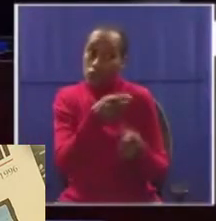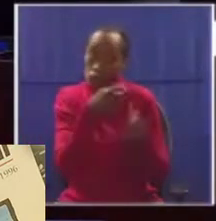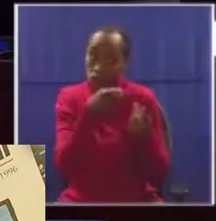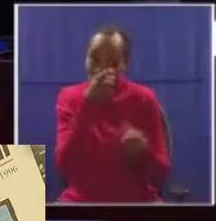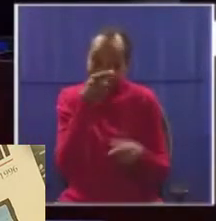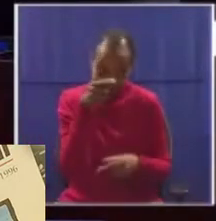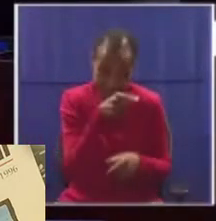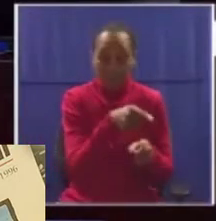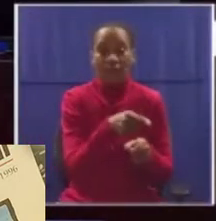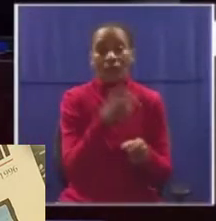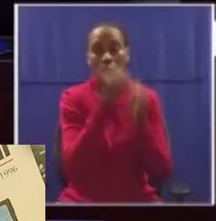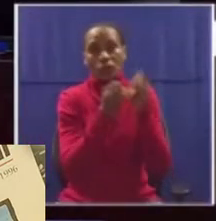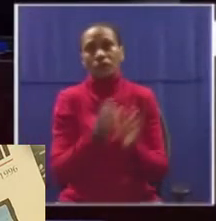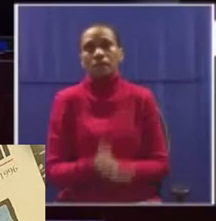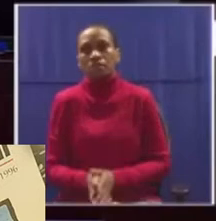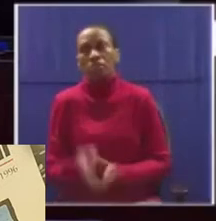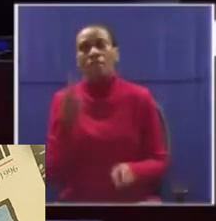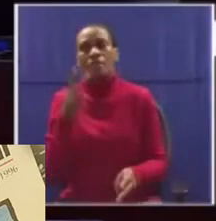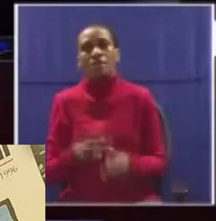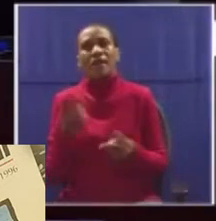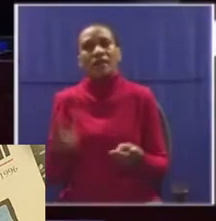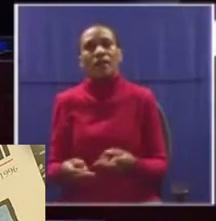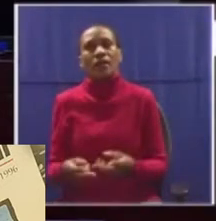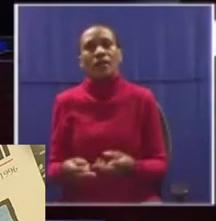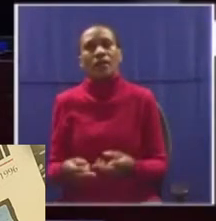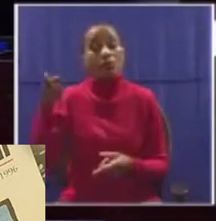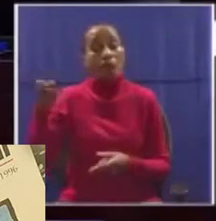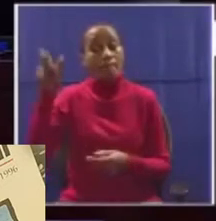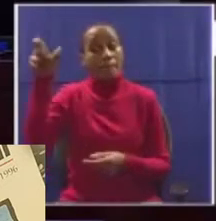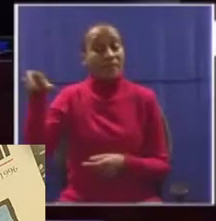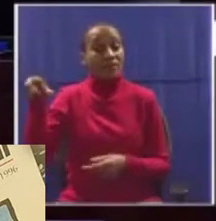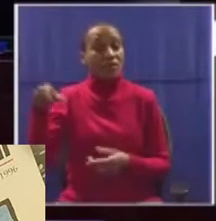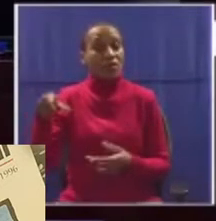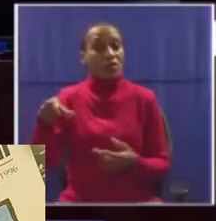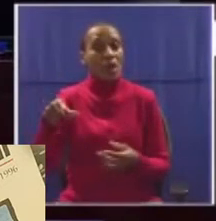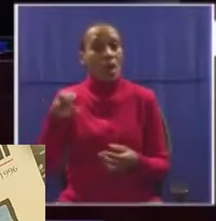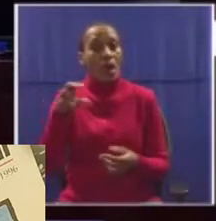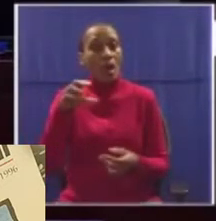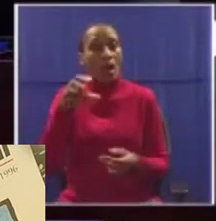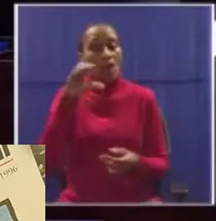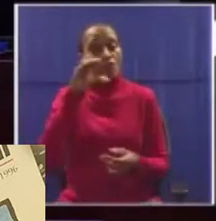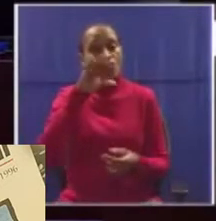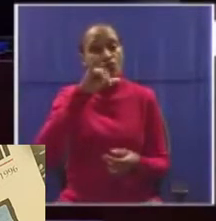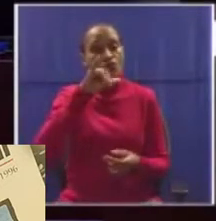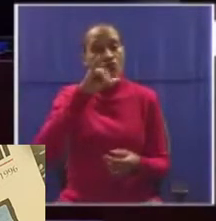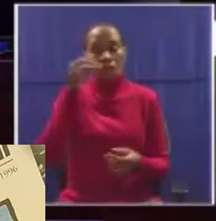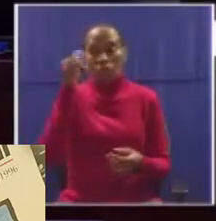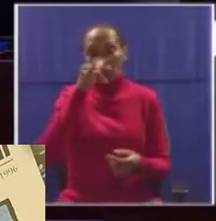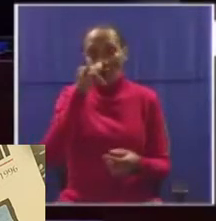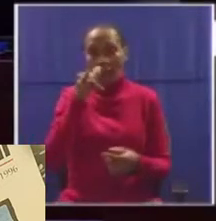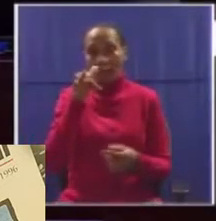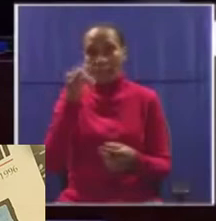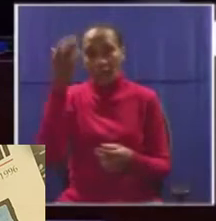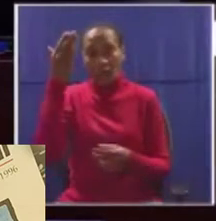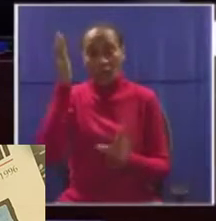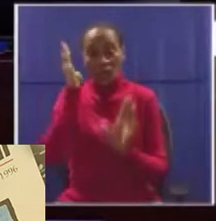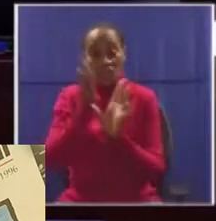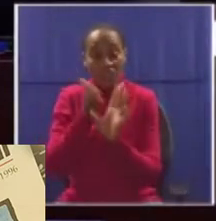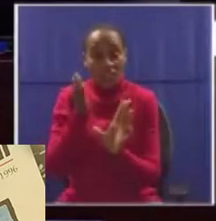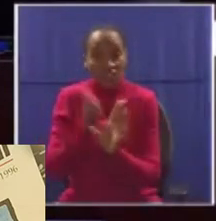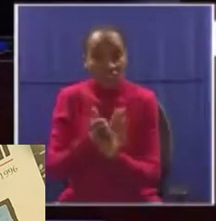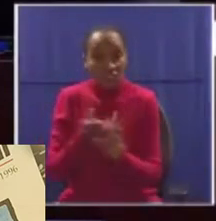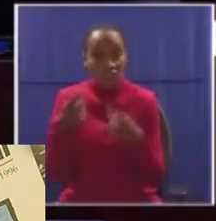funnily enough the Brigadier was transferred out of crime intelligence after Rising along about